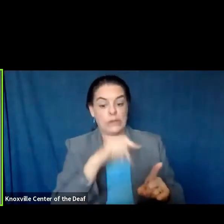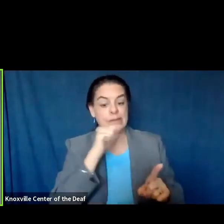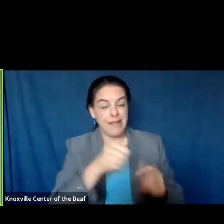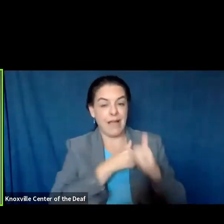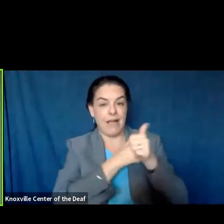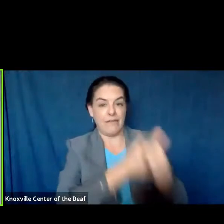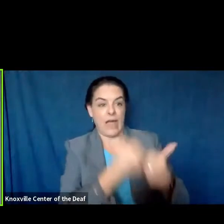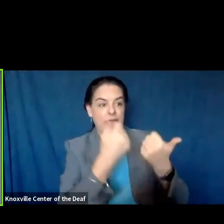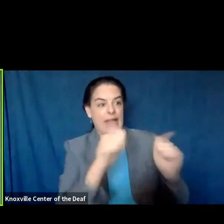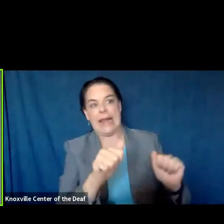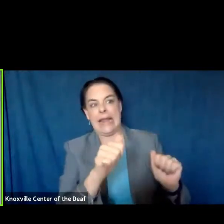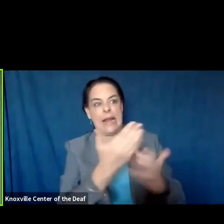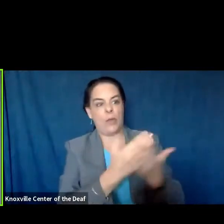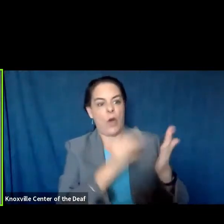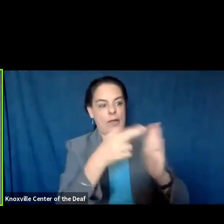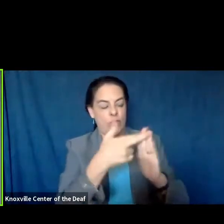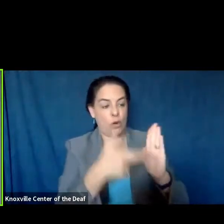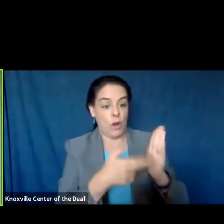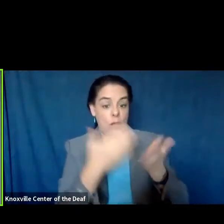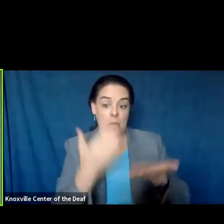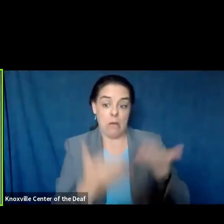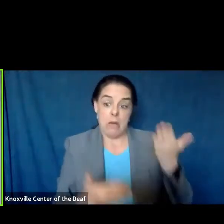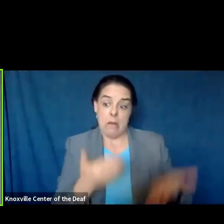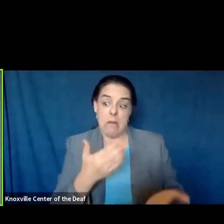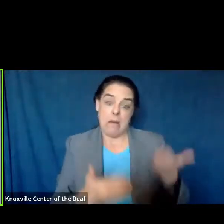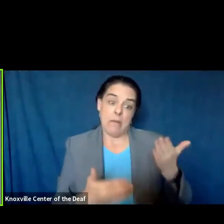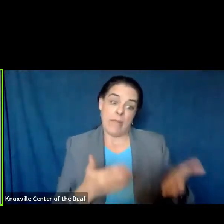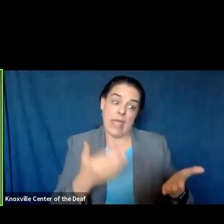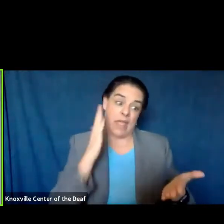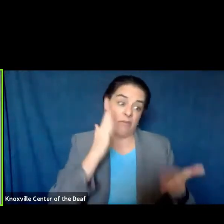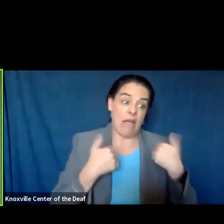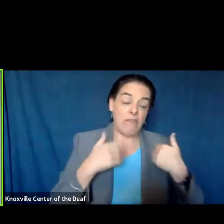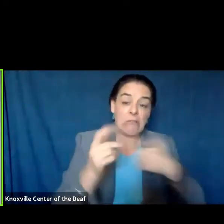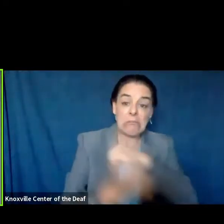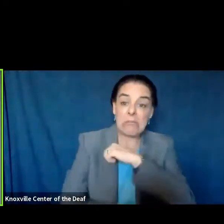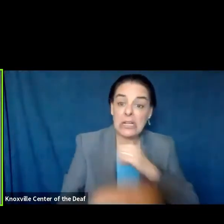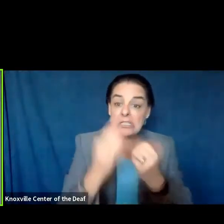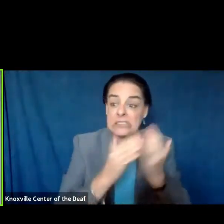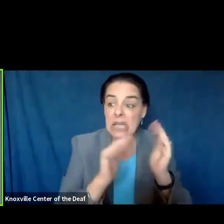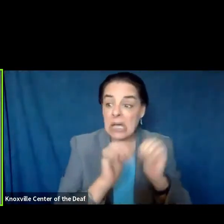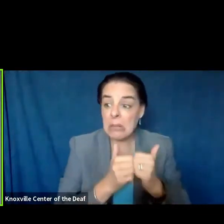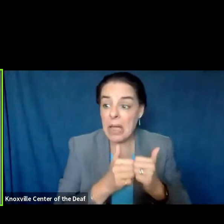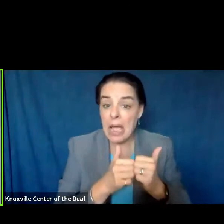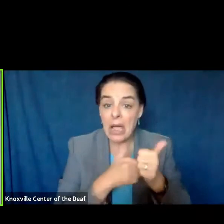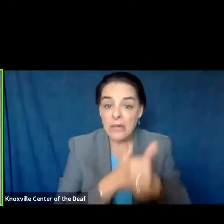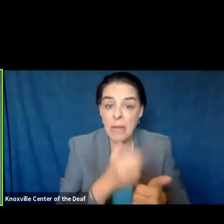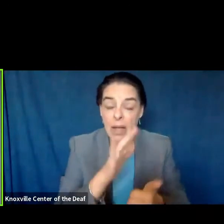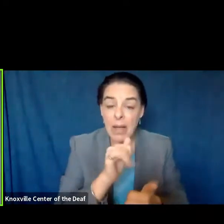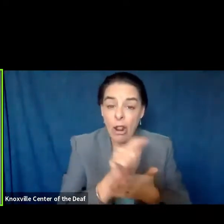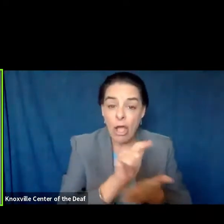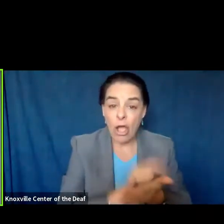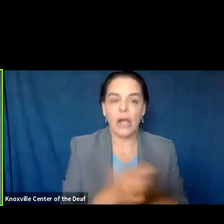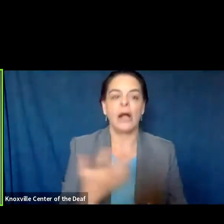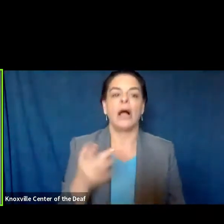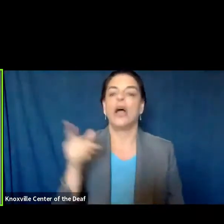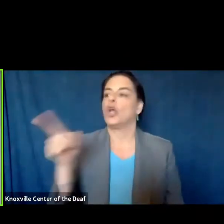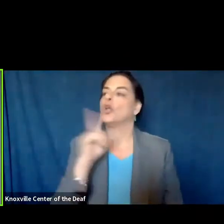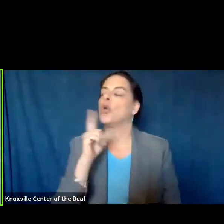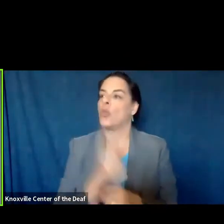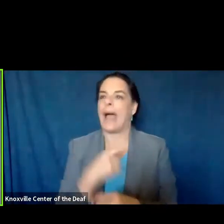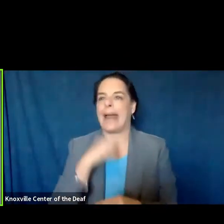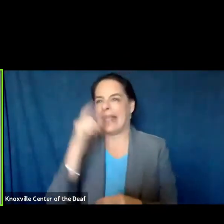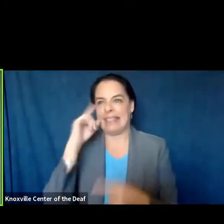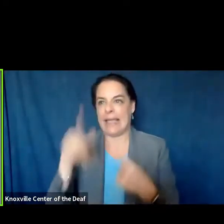this regulation may be subject to such orders and or penalties as are provided by law. You are right. I didn't think about that part,